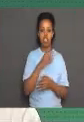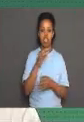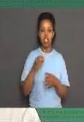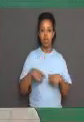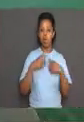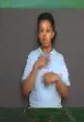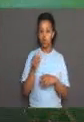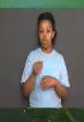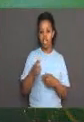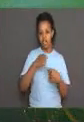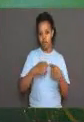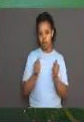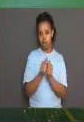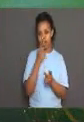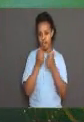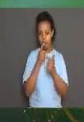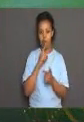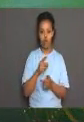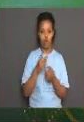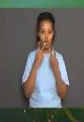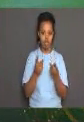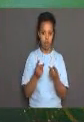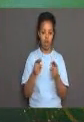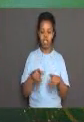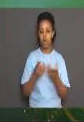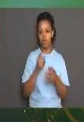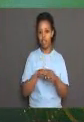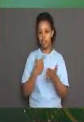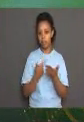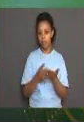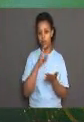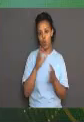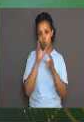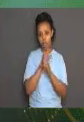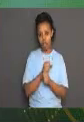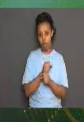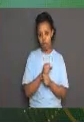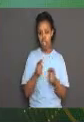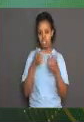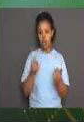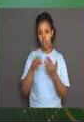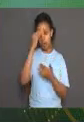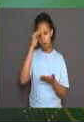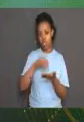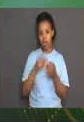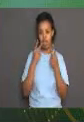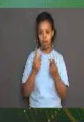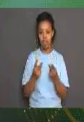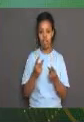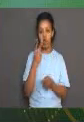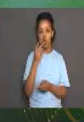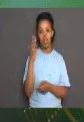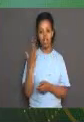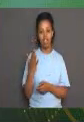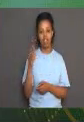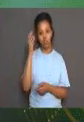environment. That is all for our lesson, students. To review, we learned about the